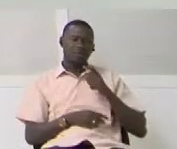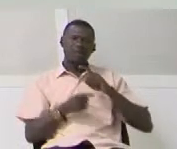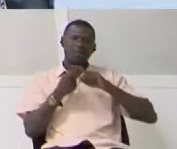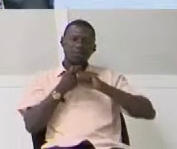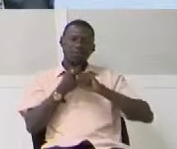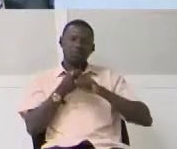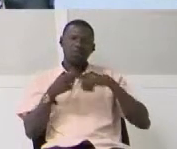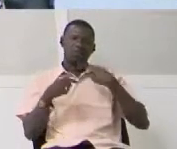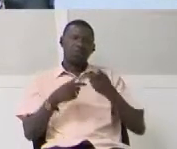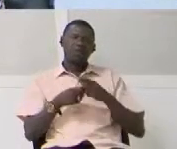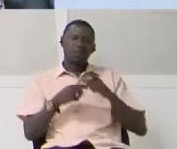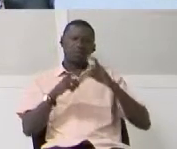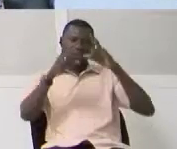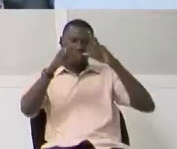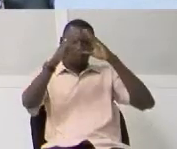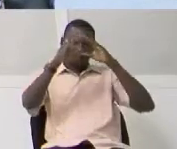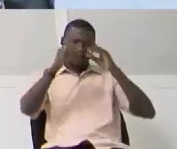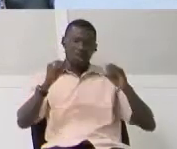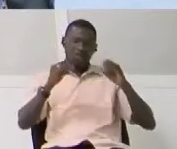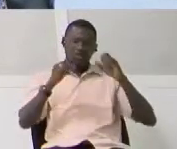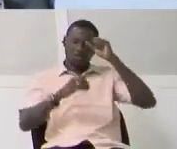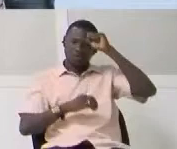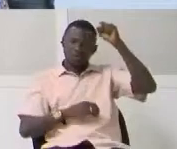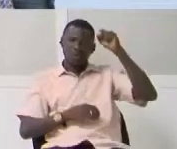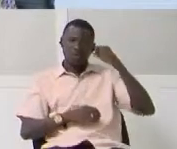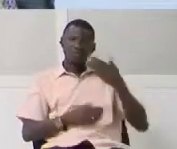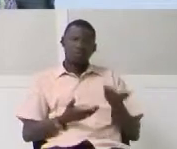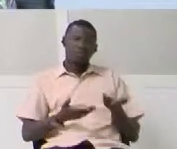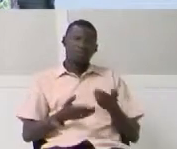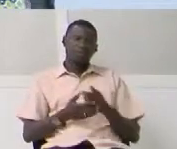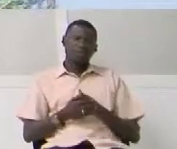of photographer, like journalist,